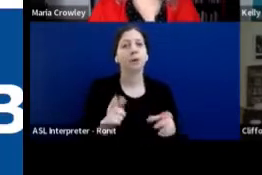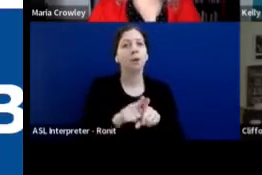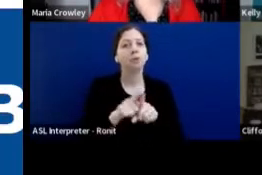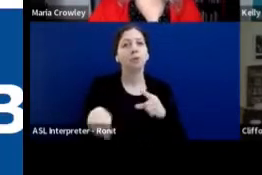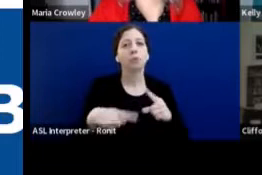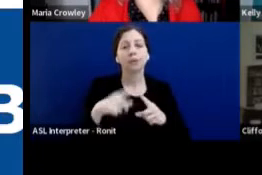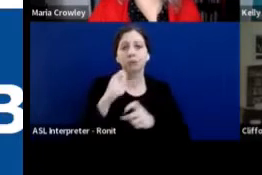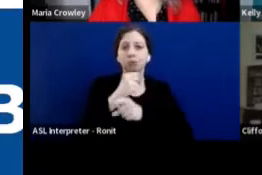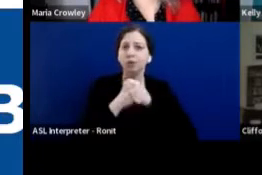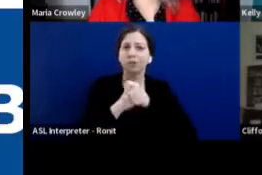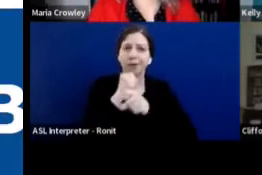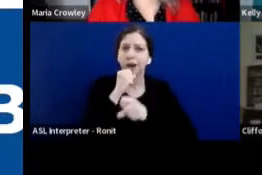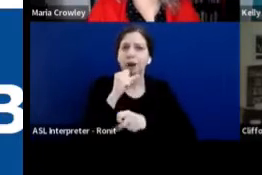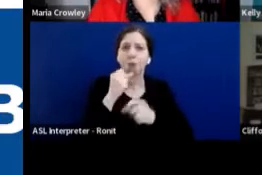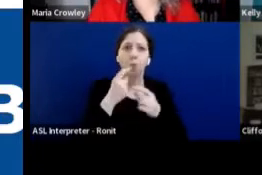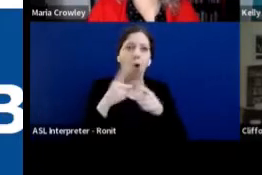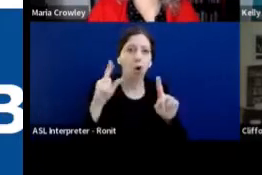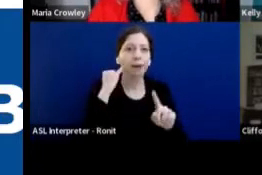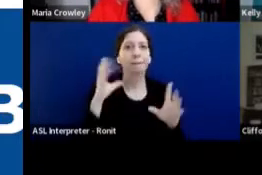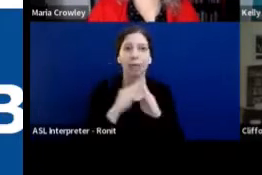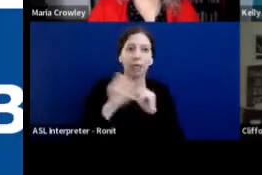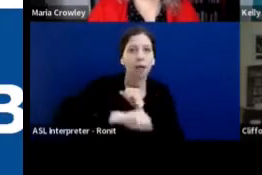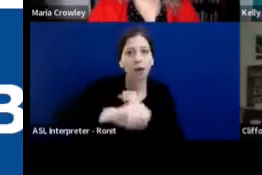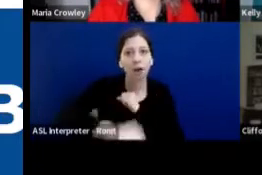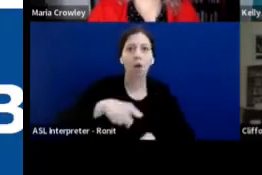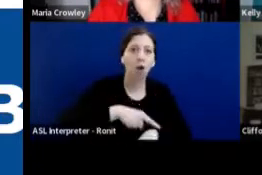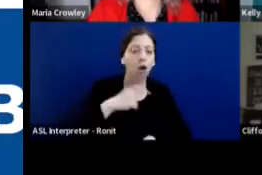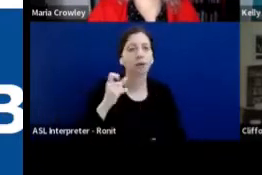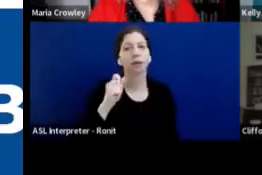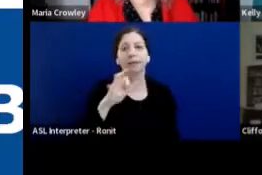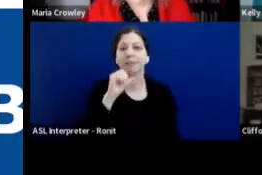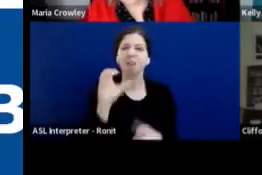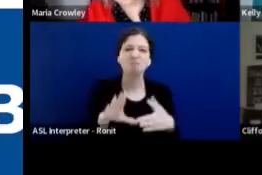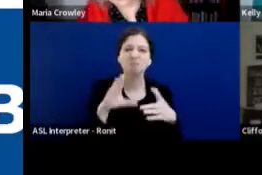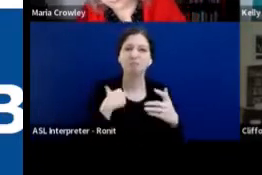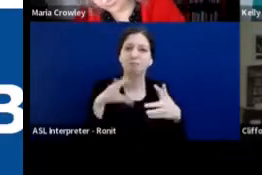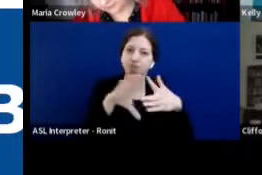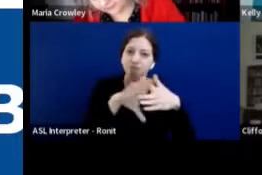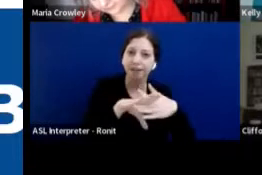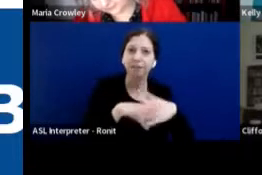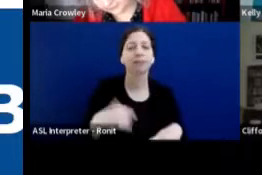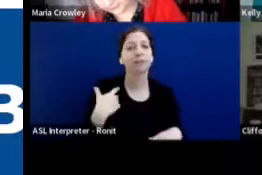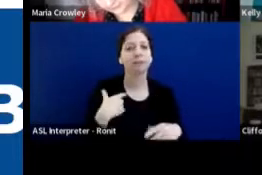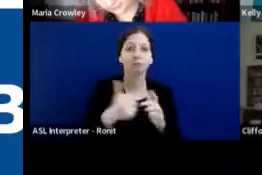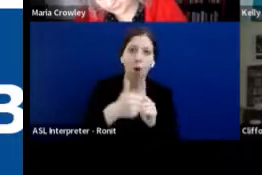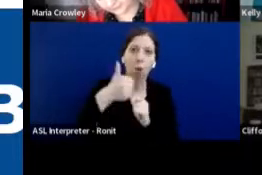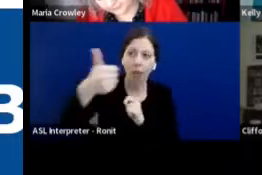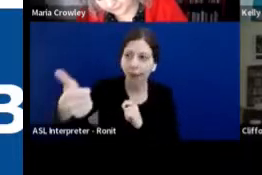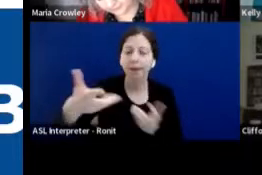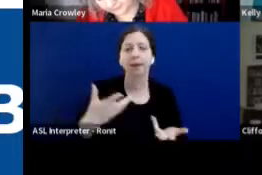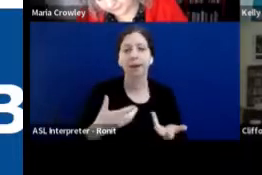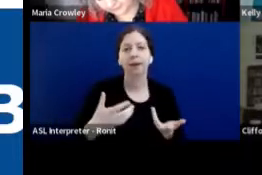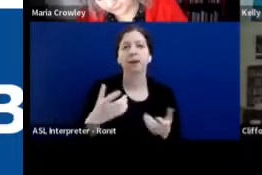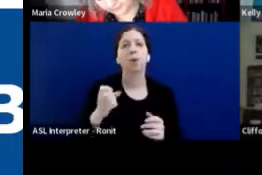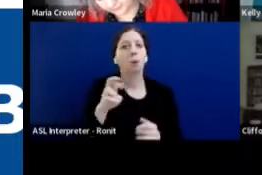when the structure hasn't worked, if meetings are too long, if there aren't breaks, if they're too far away, those sorts of things, or